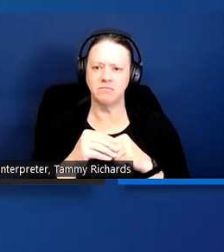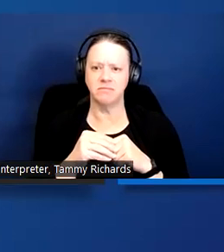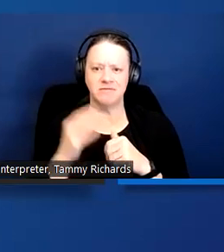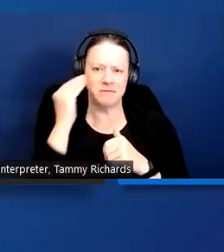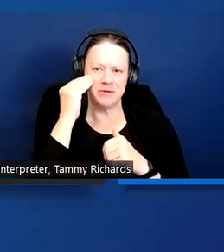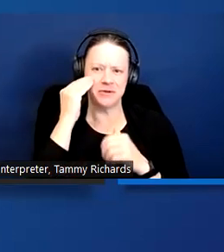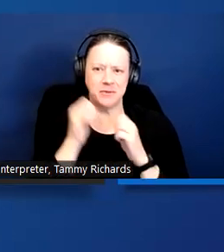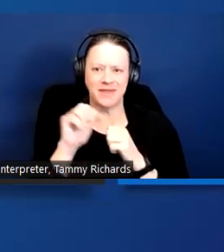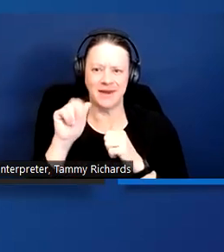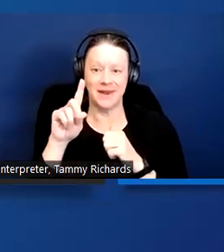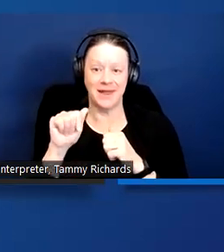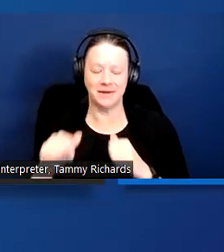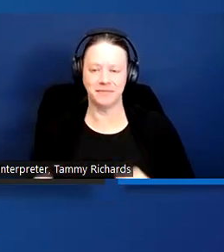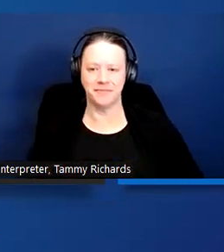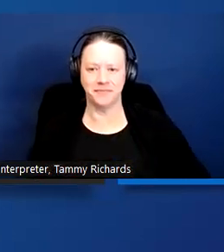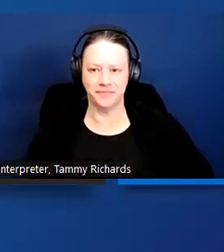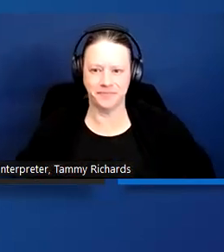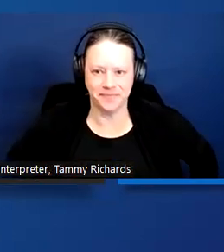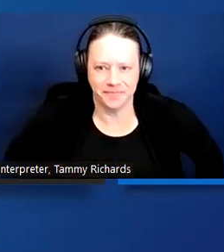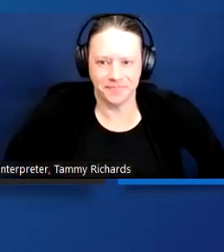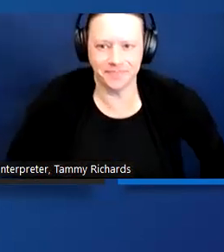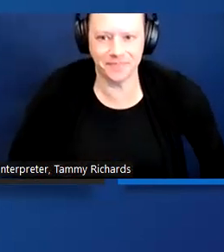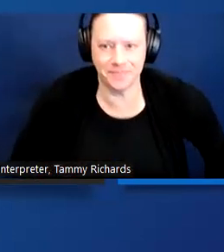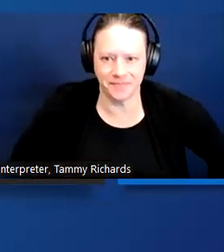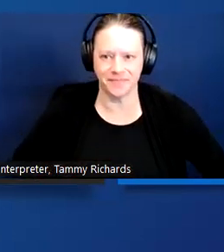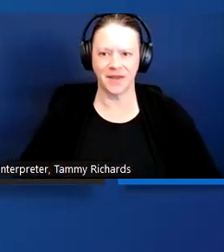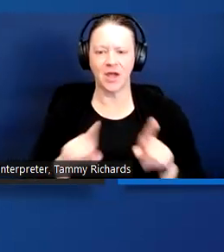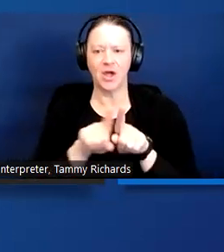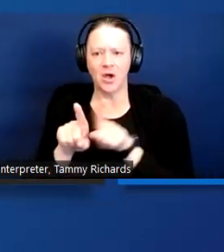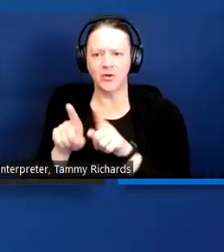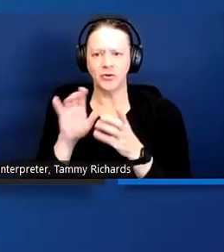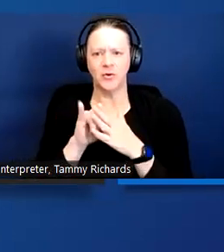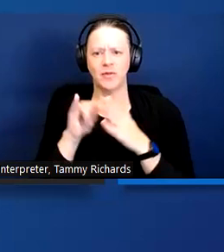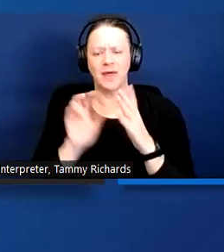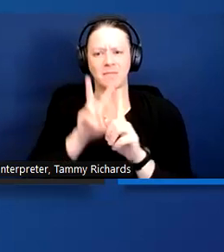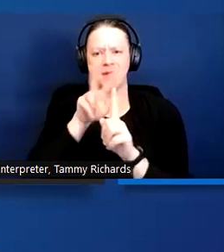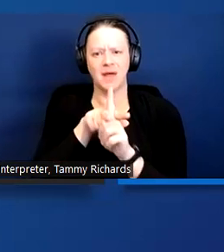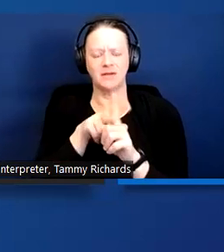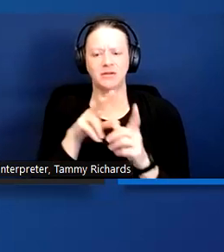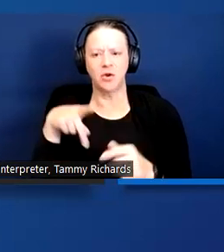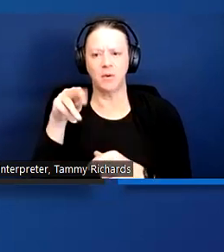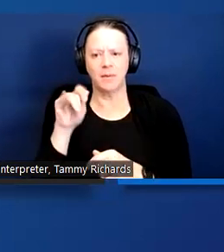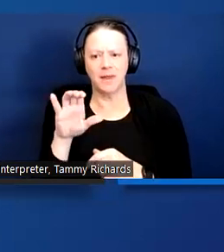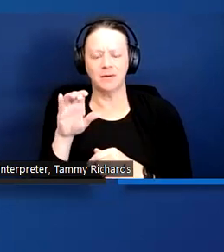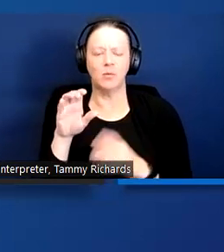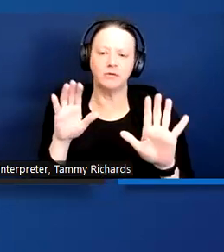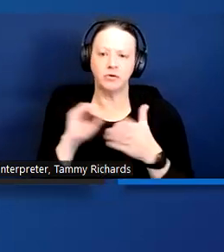familiar with the ADA, but it also applies to public, or